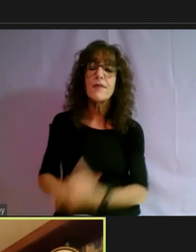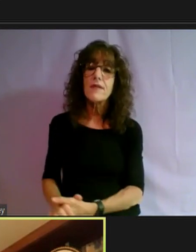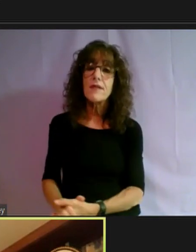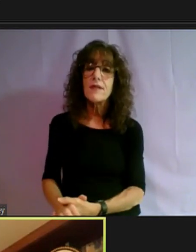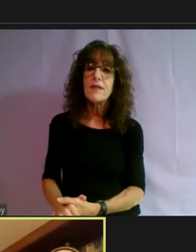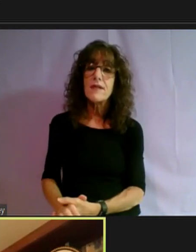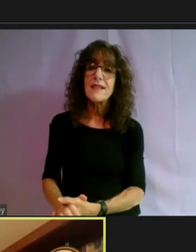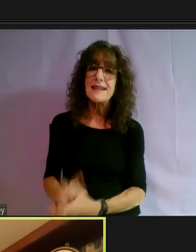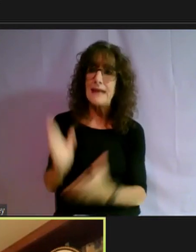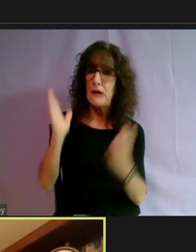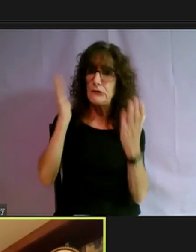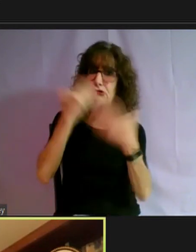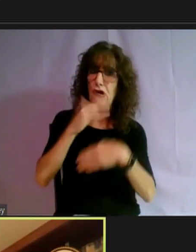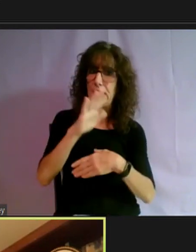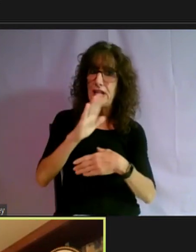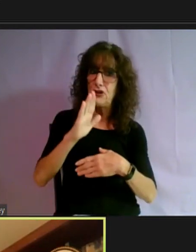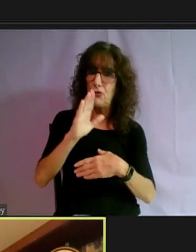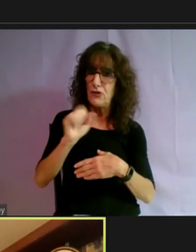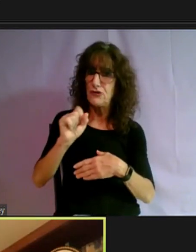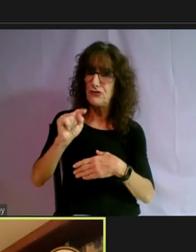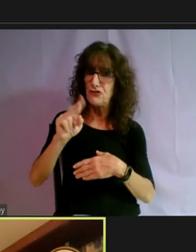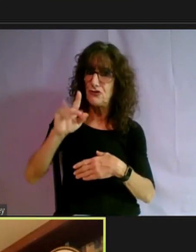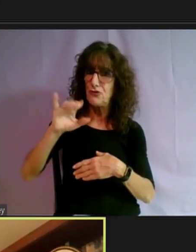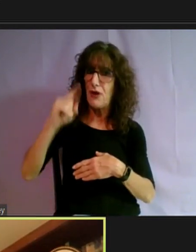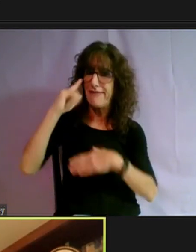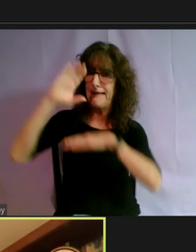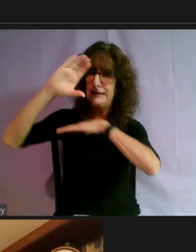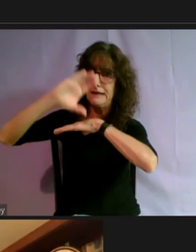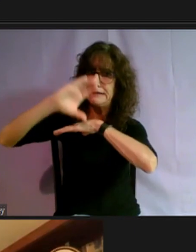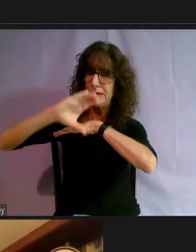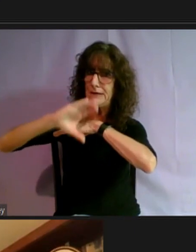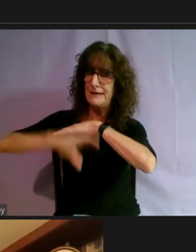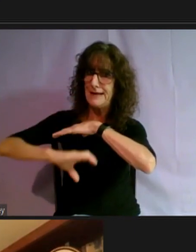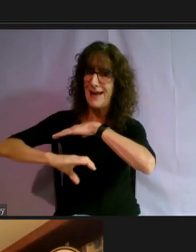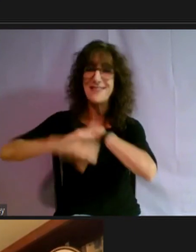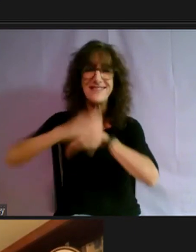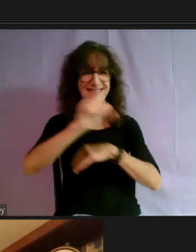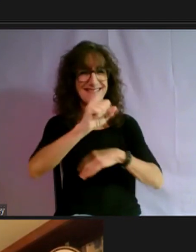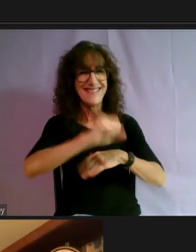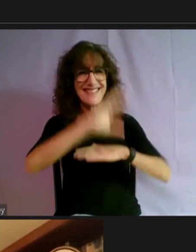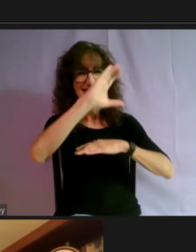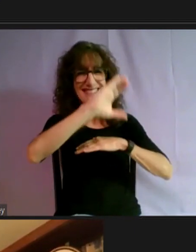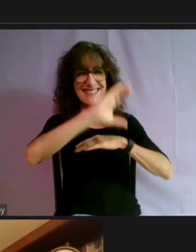It's getting dark in your studio, Nilesh. I think the sun's going down outside. The sun is setting on me.